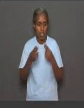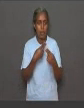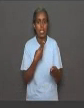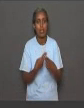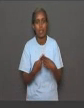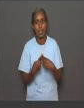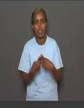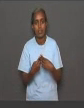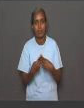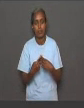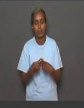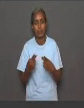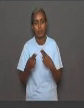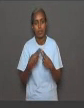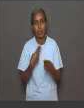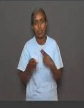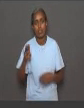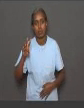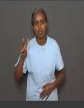multiplied by 2.